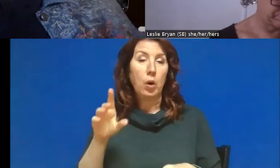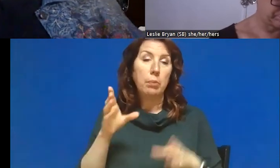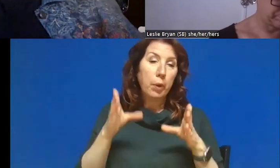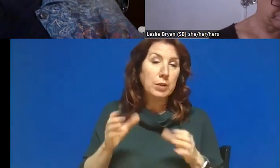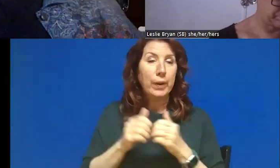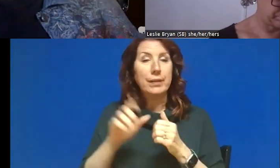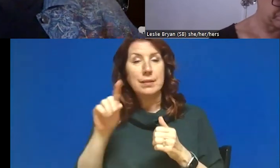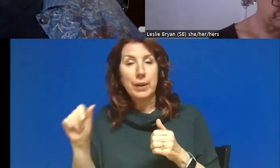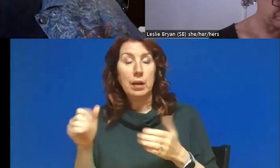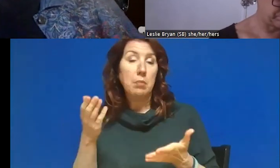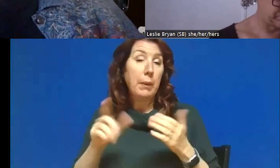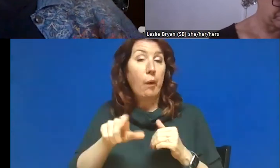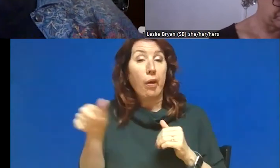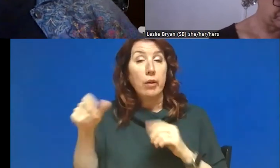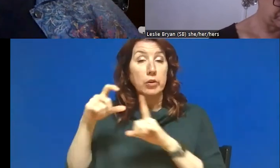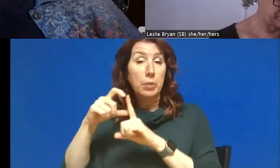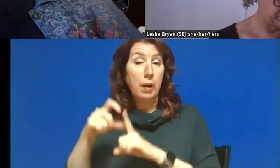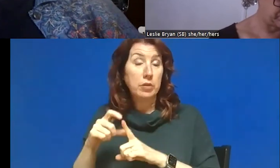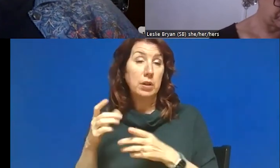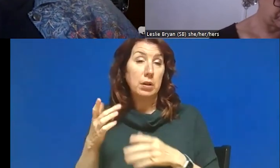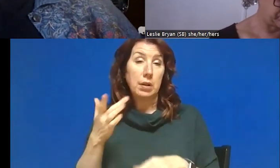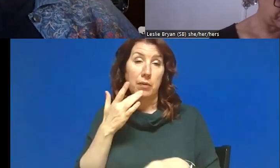there may be other terminology that they like to use.